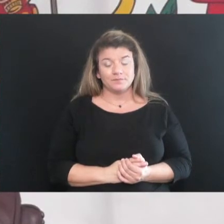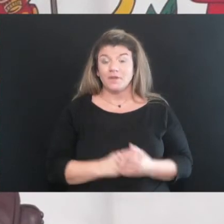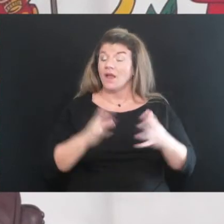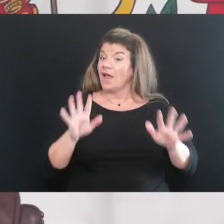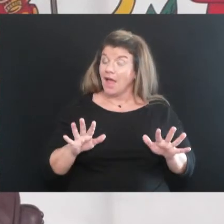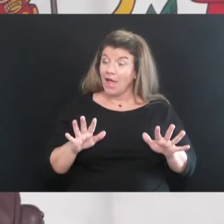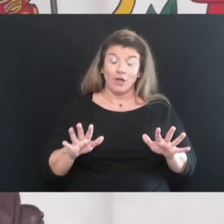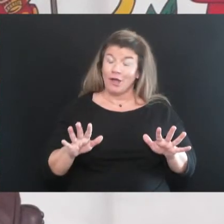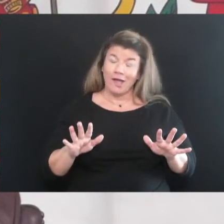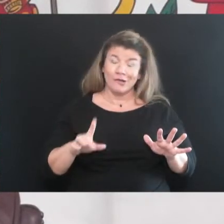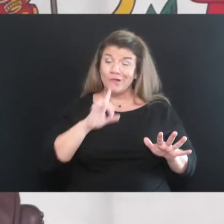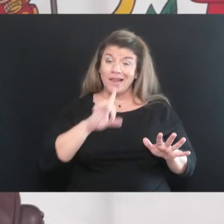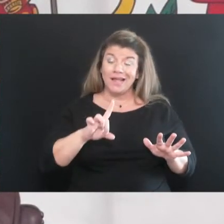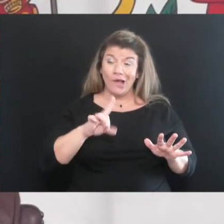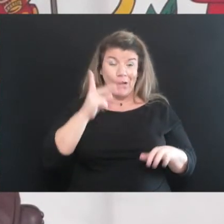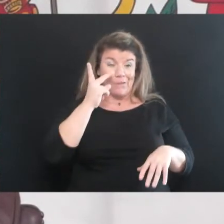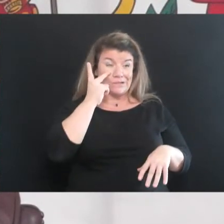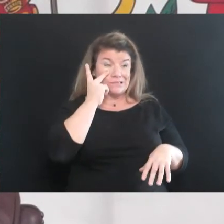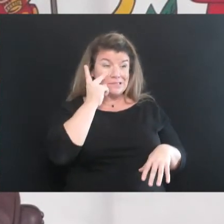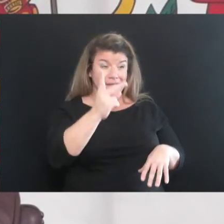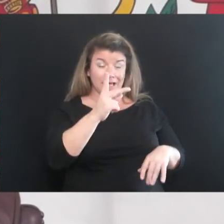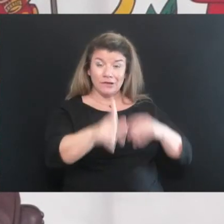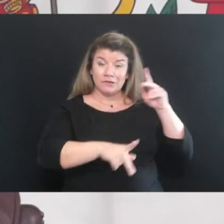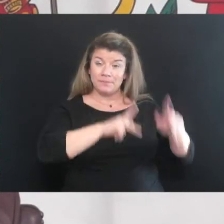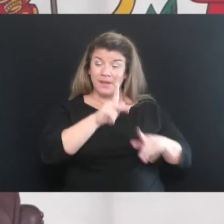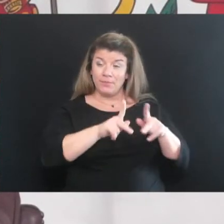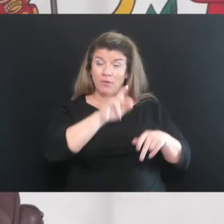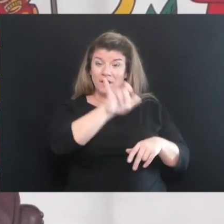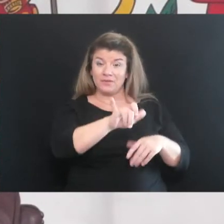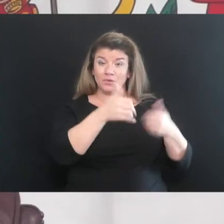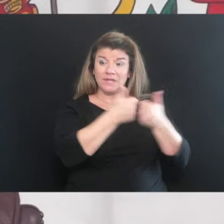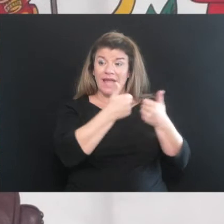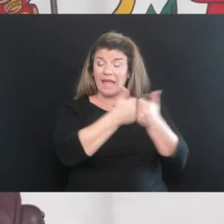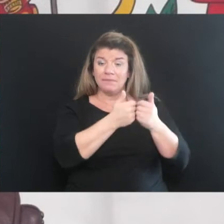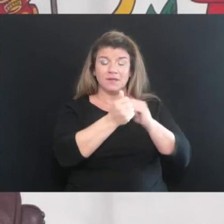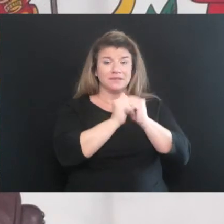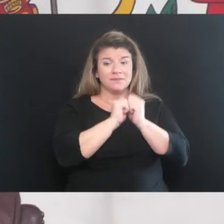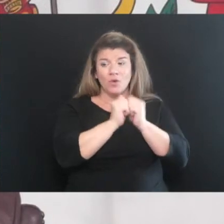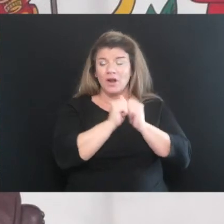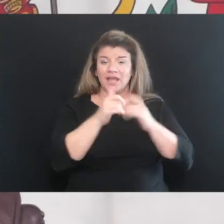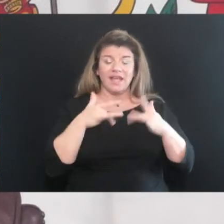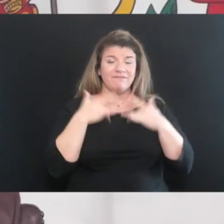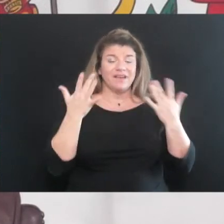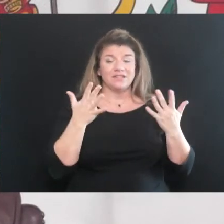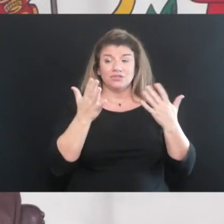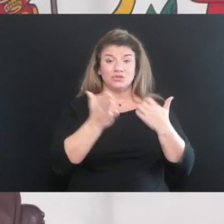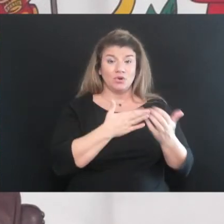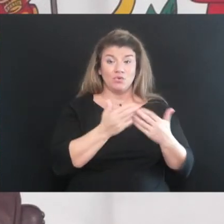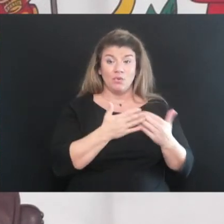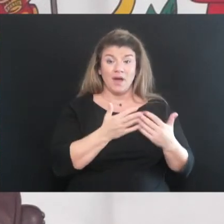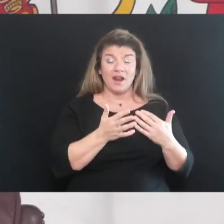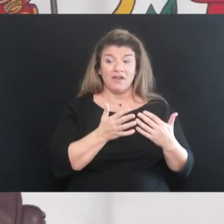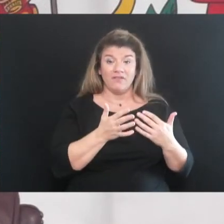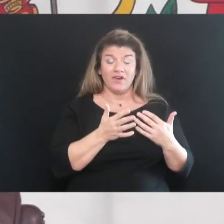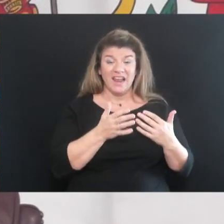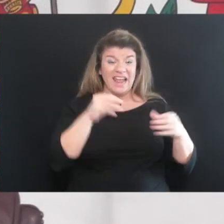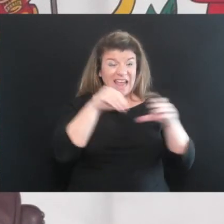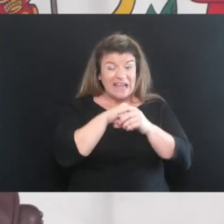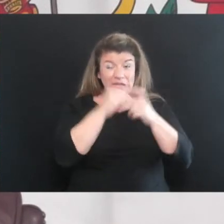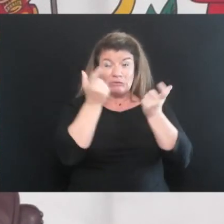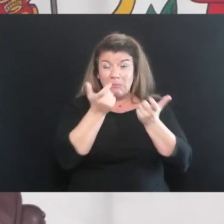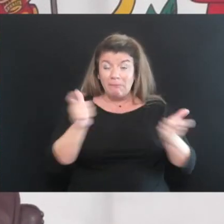seeing those folks at these games and these sporting events or wherever it may be, in these enormous